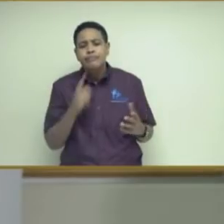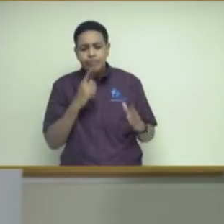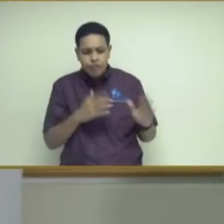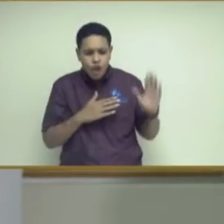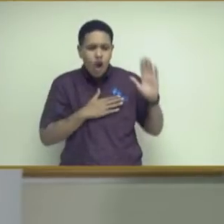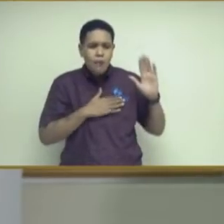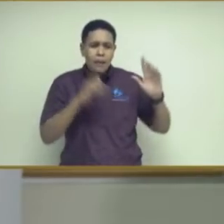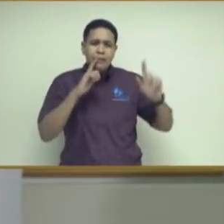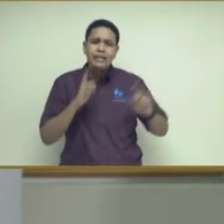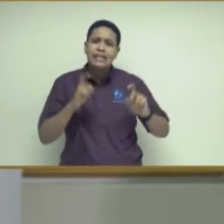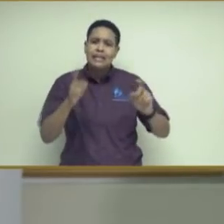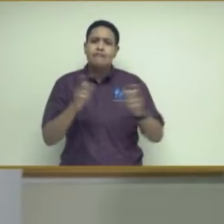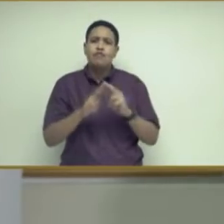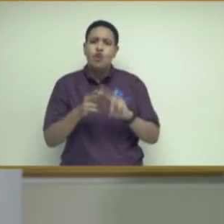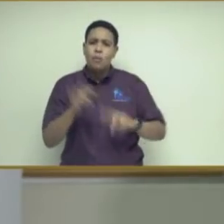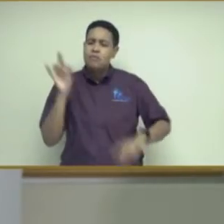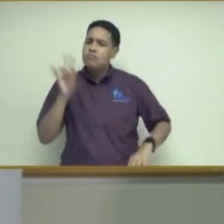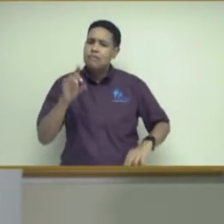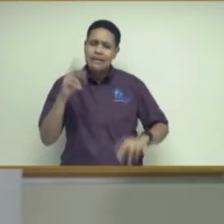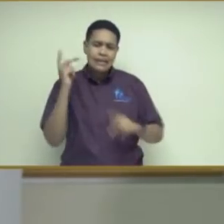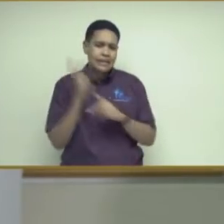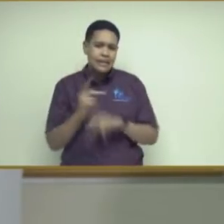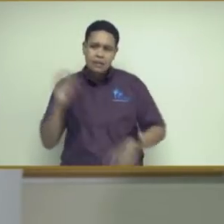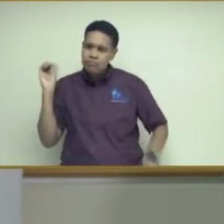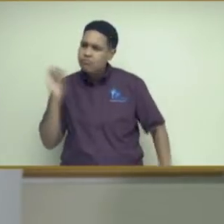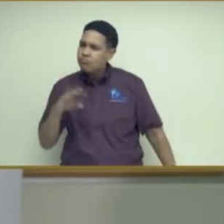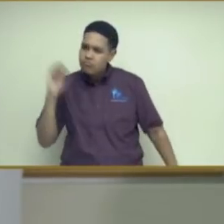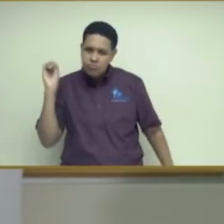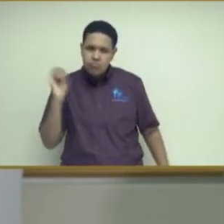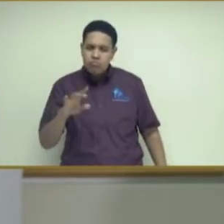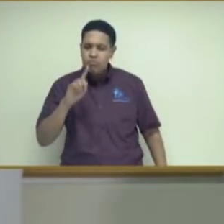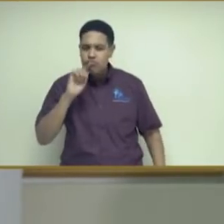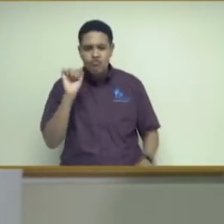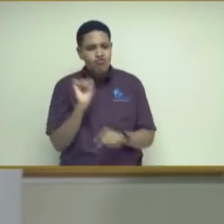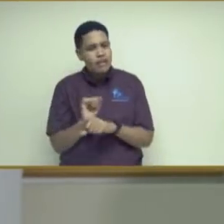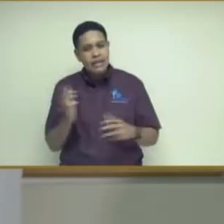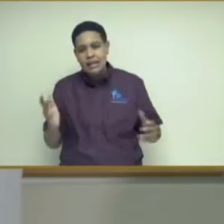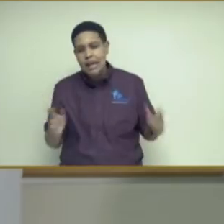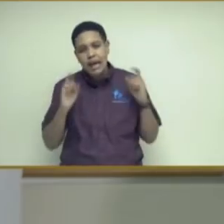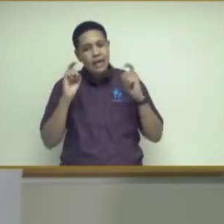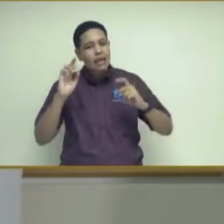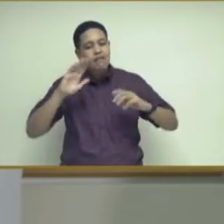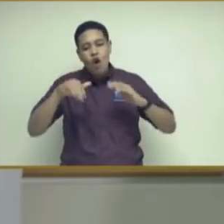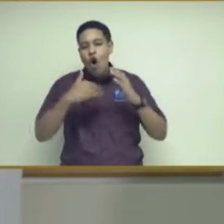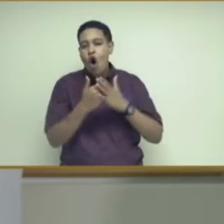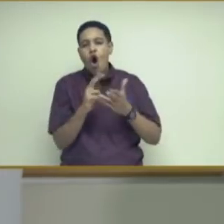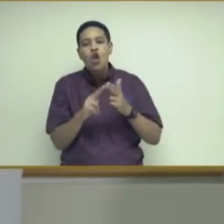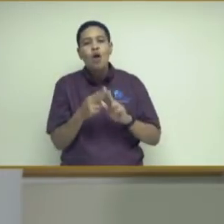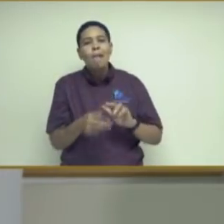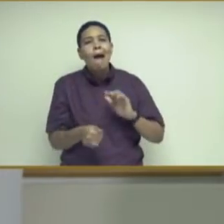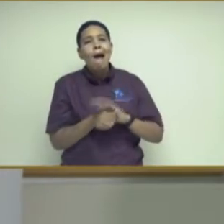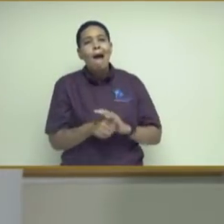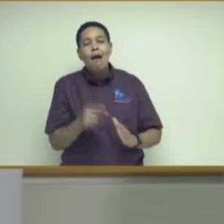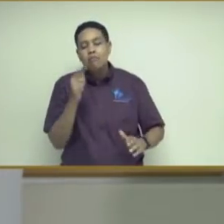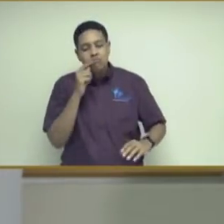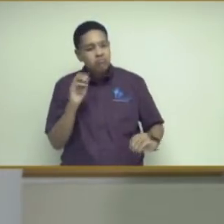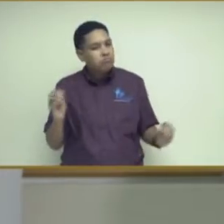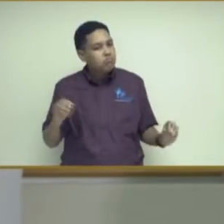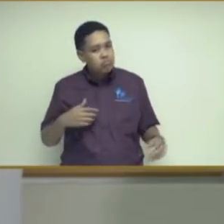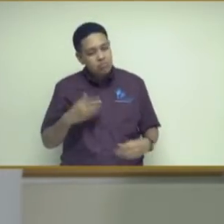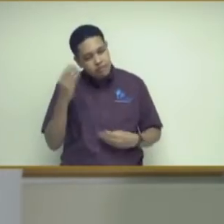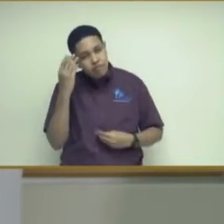commitment to giving the numbers are real, and to giving all the numbers, which is why I've